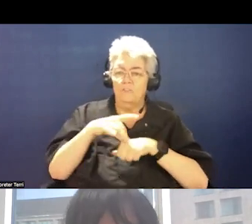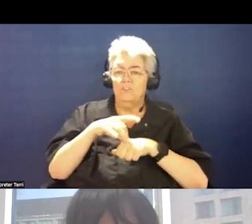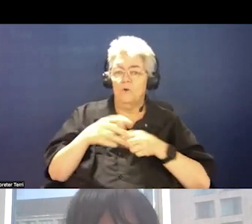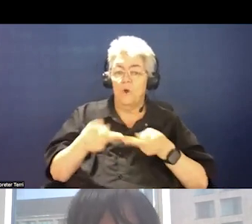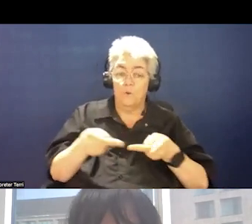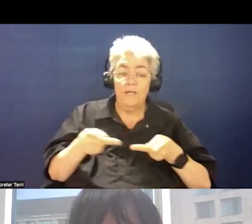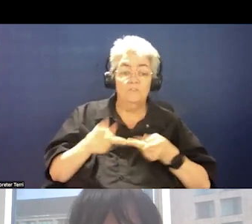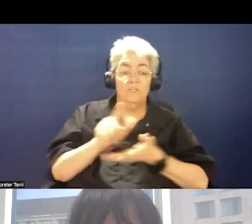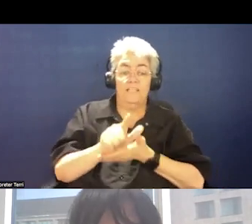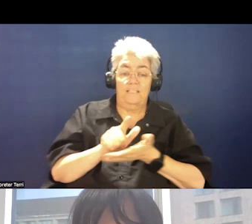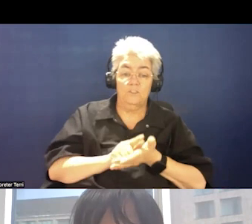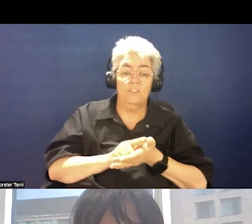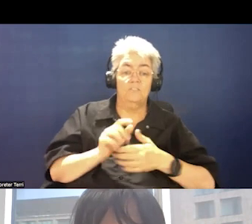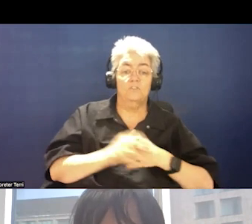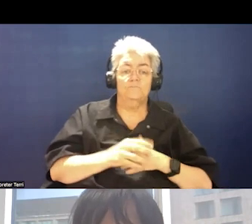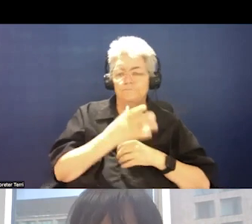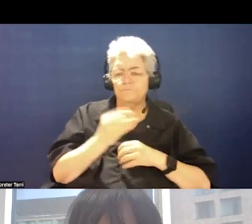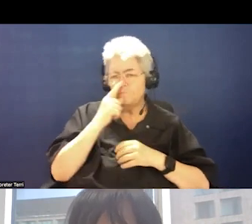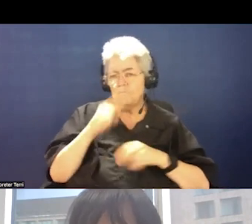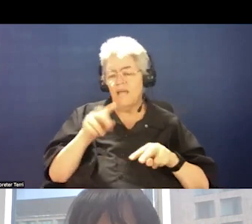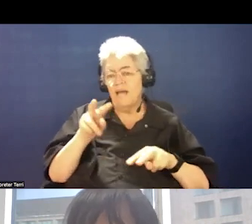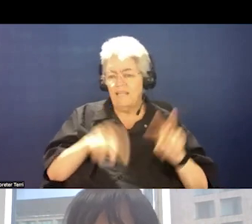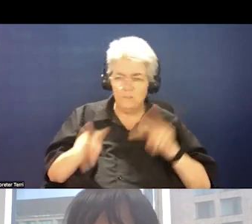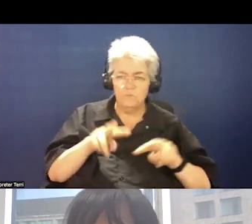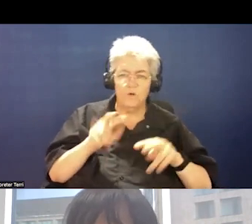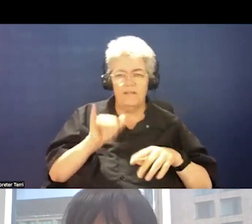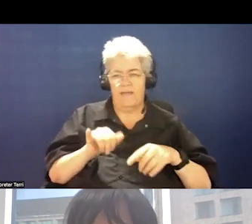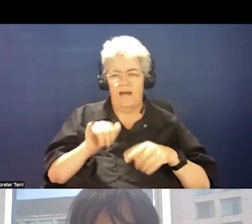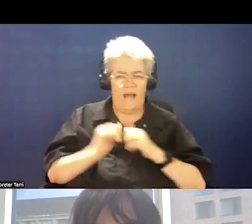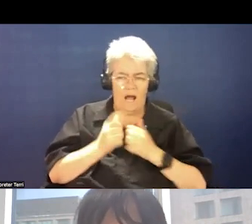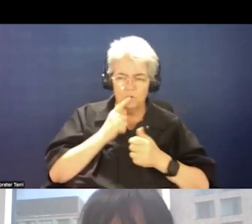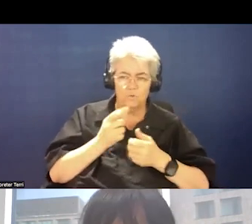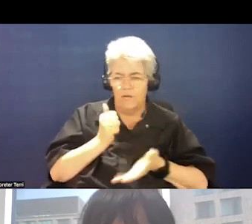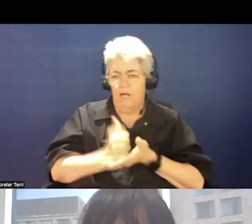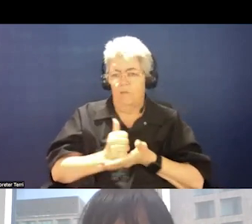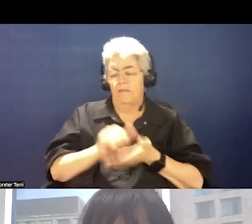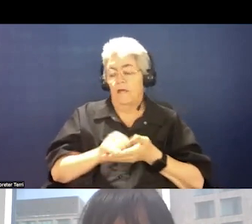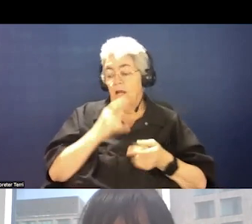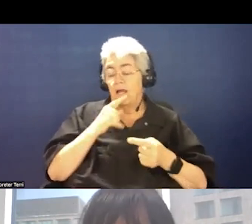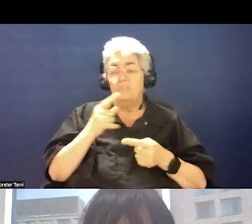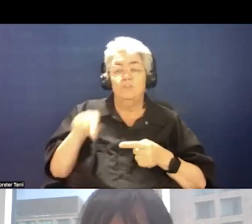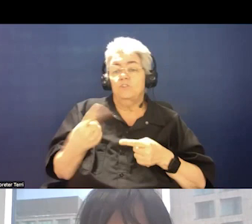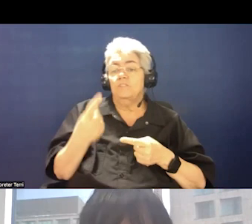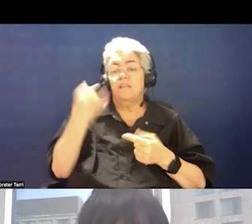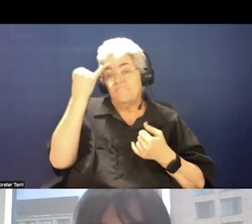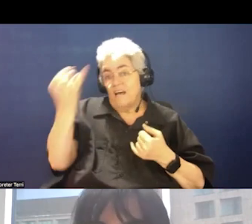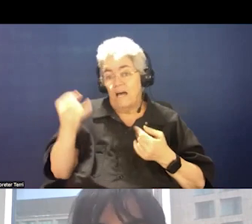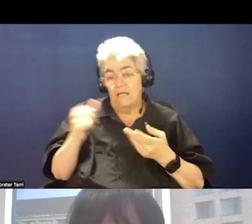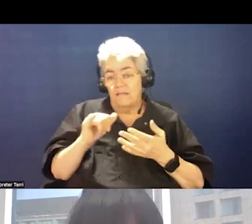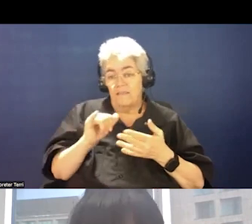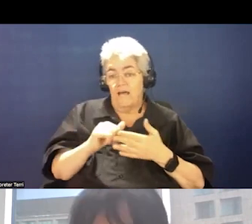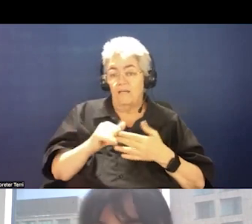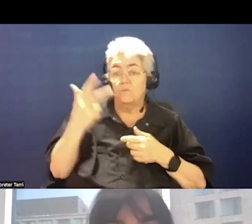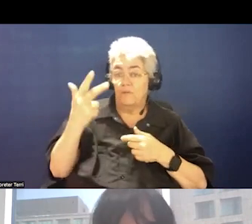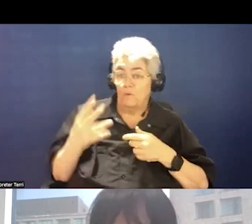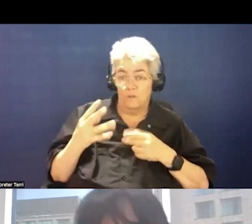legislation and exploring that area. And, you know, just the fact that, you know, 3/4 of